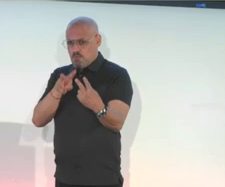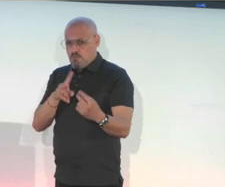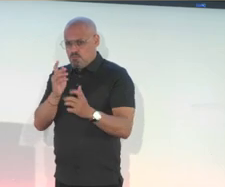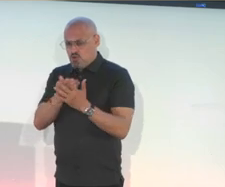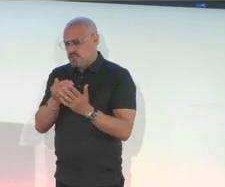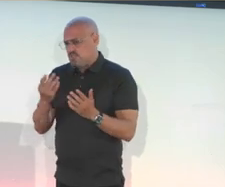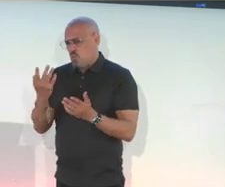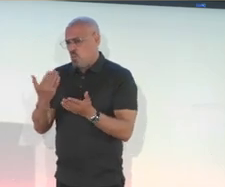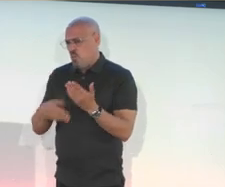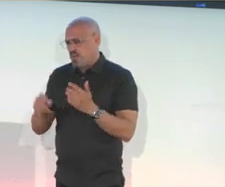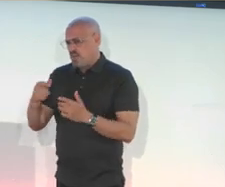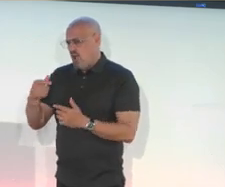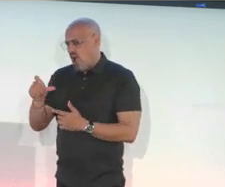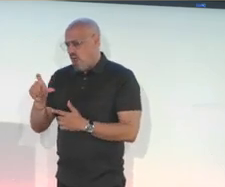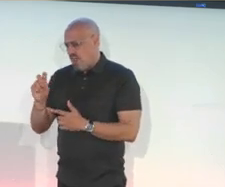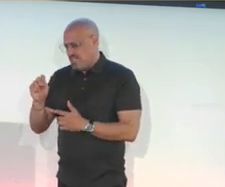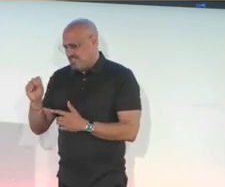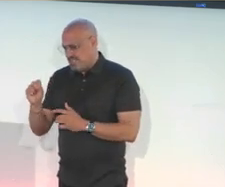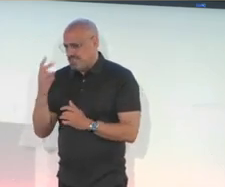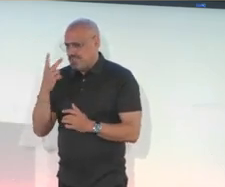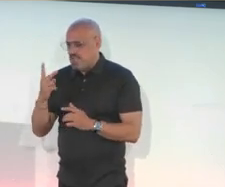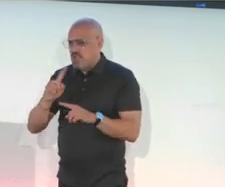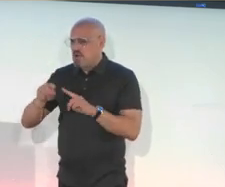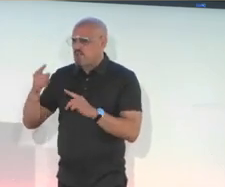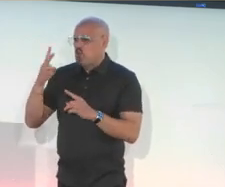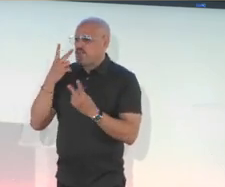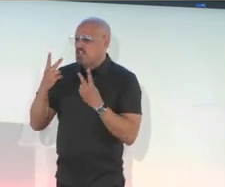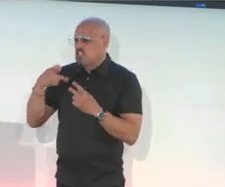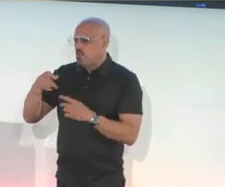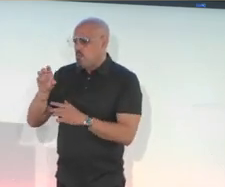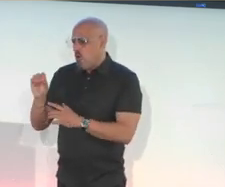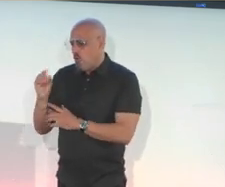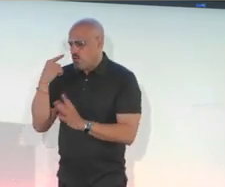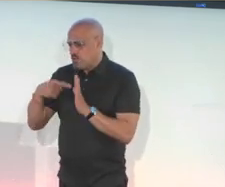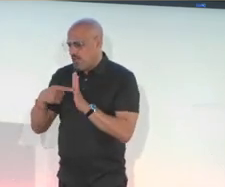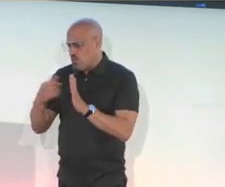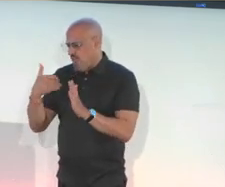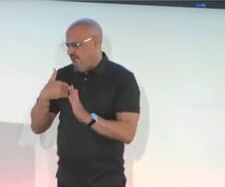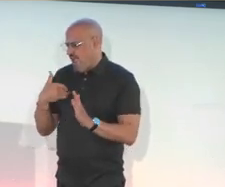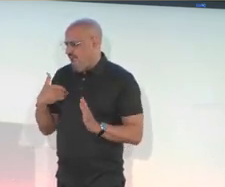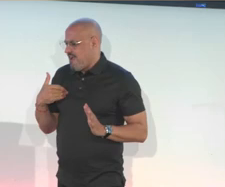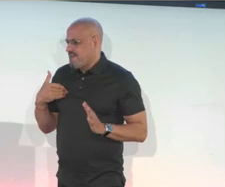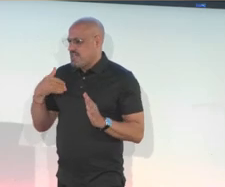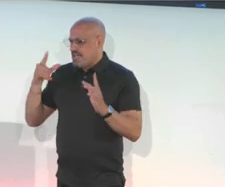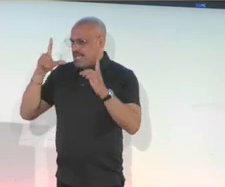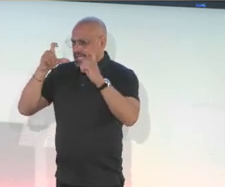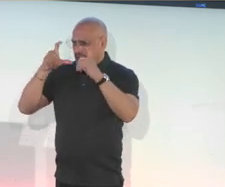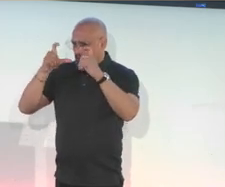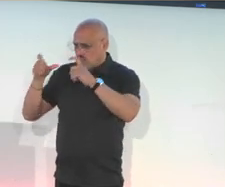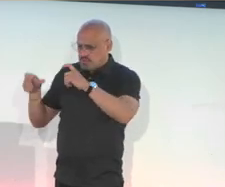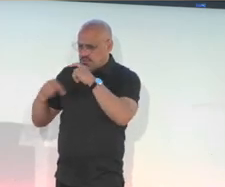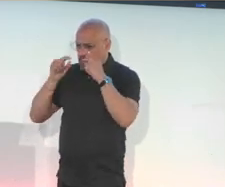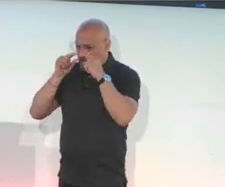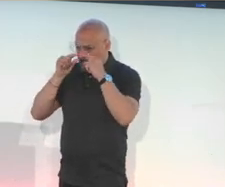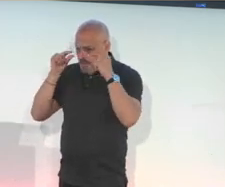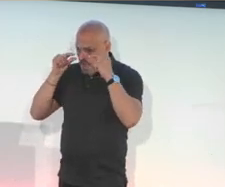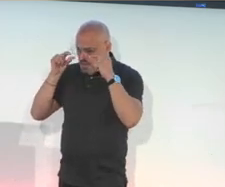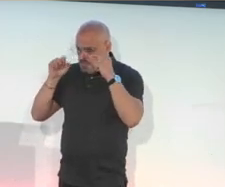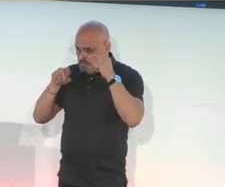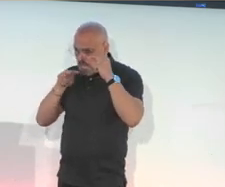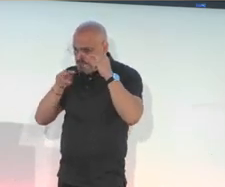is seeing. But even for like the Vision Pro, for example, like they have like, I think, cameras on the bottom that might be able to